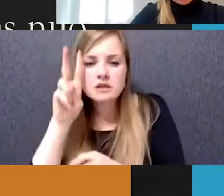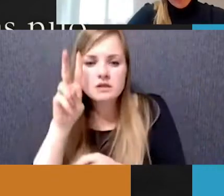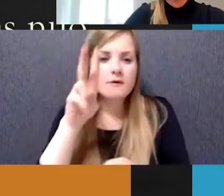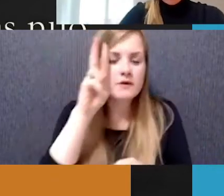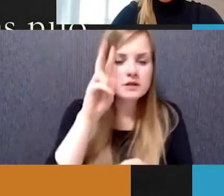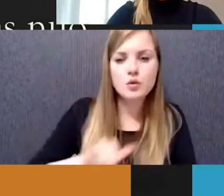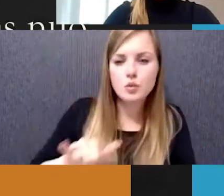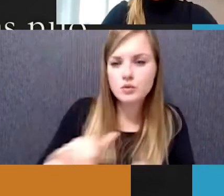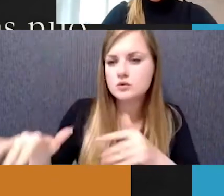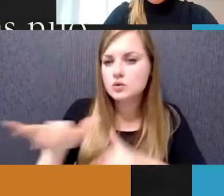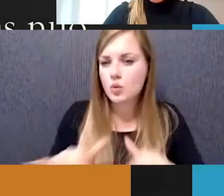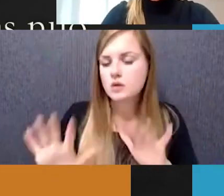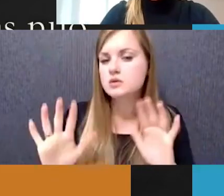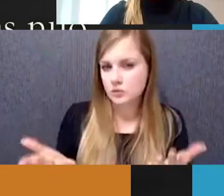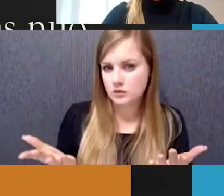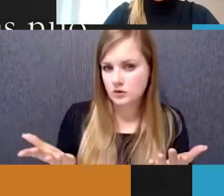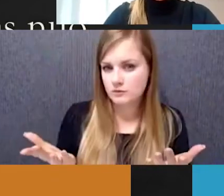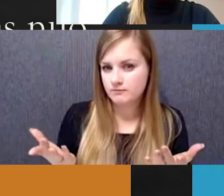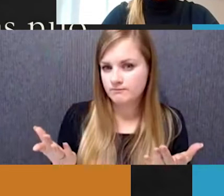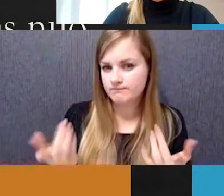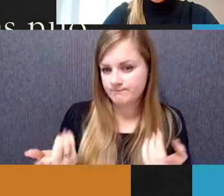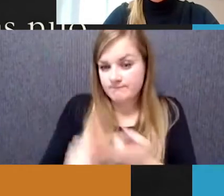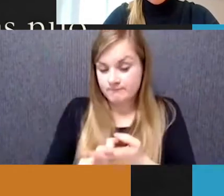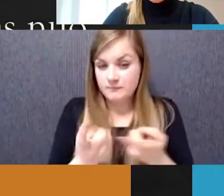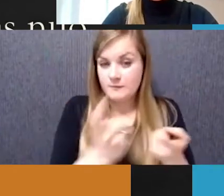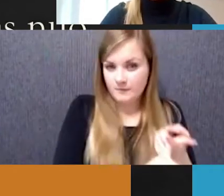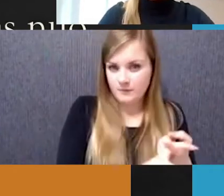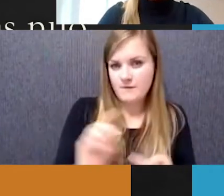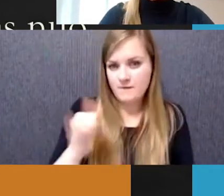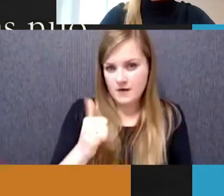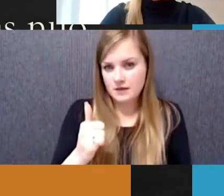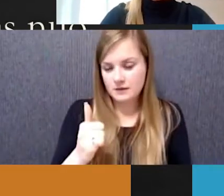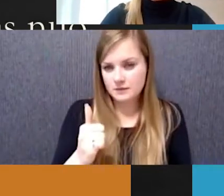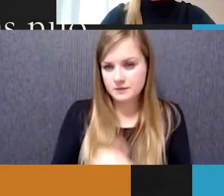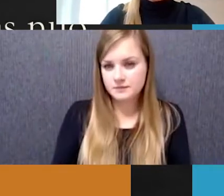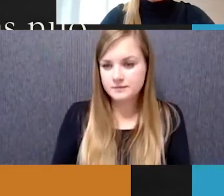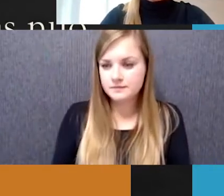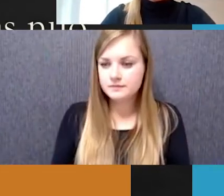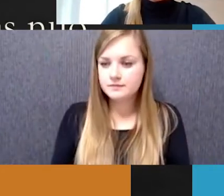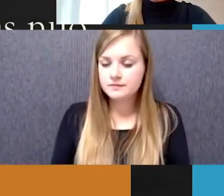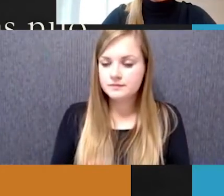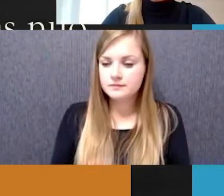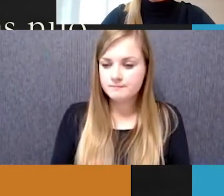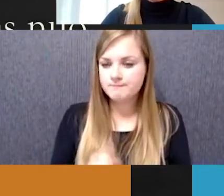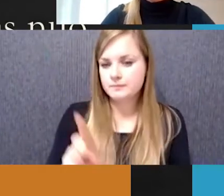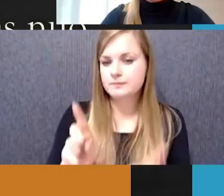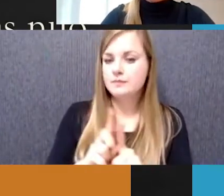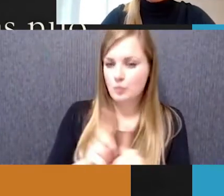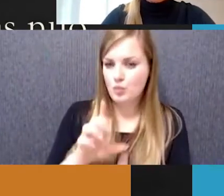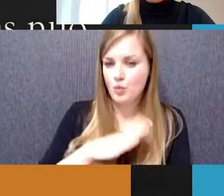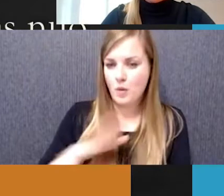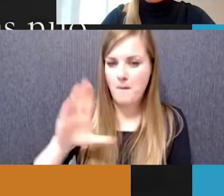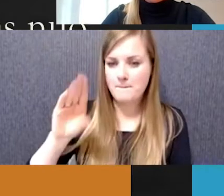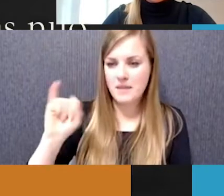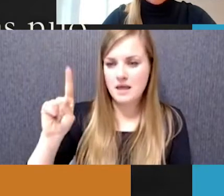this criterion is also very important. It allows assessing the level of danger of hate speech. It